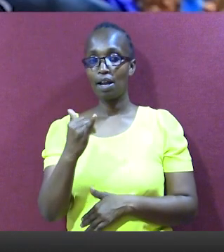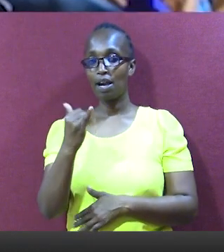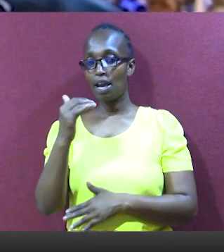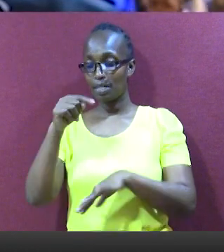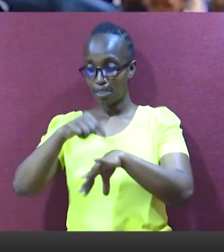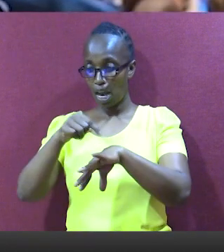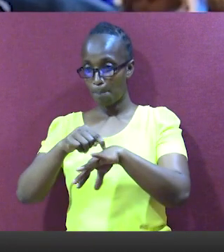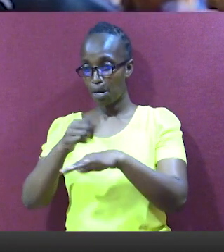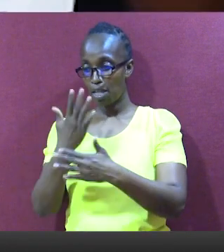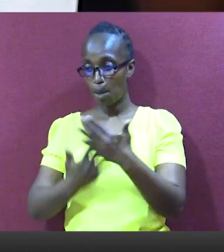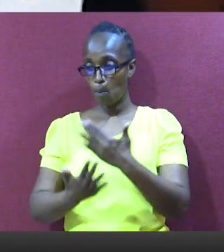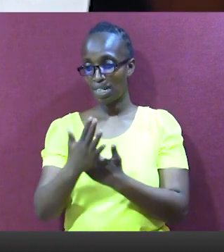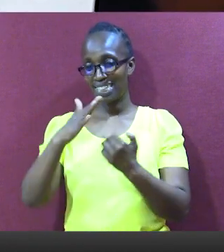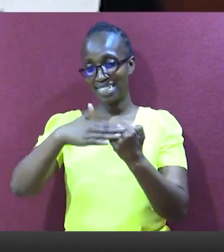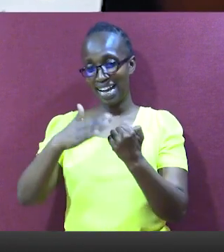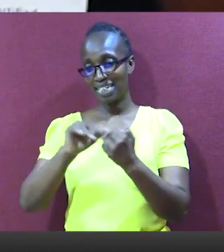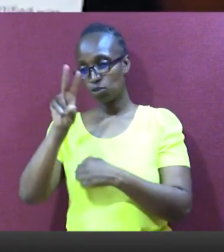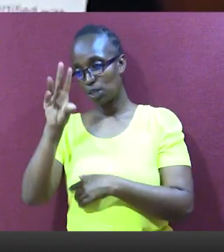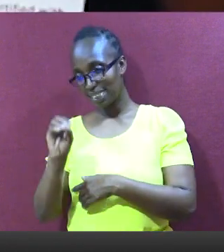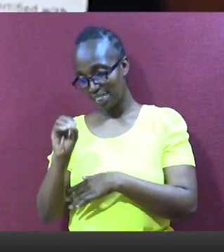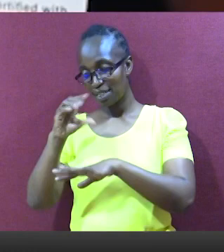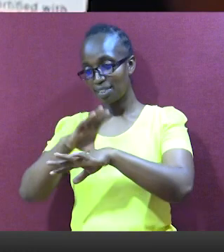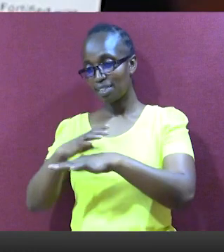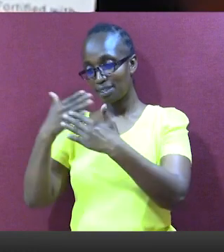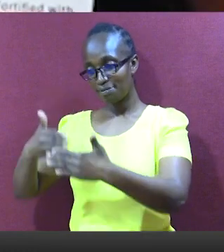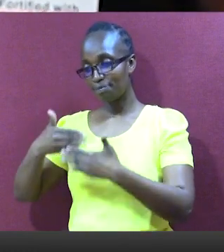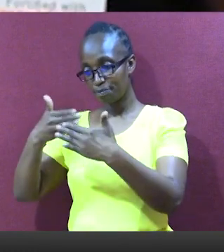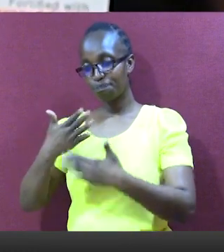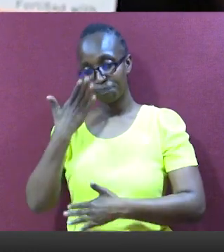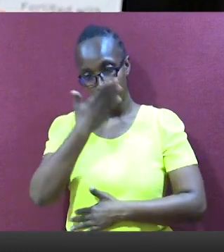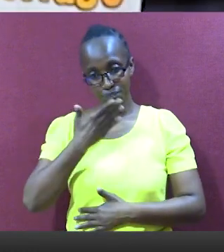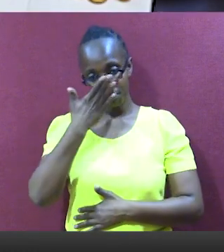Kwa sababu, ikifika saa 3 na dakika 20, huwa anapata ile uji.